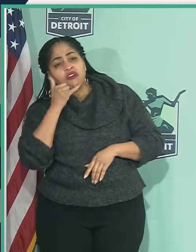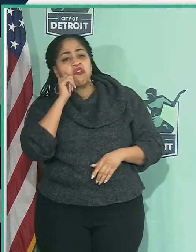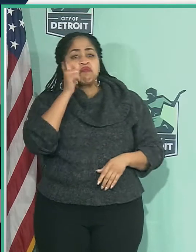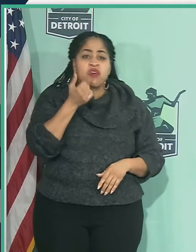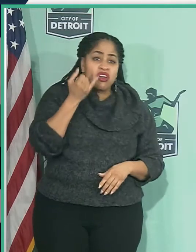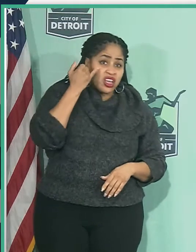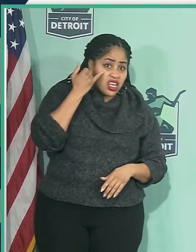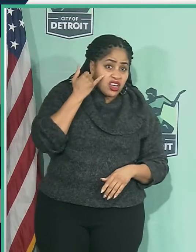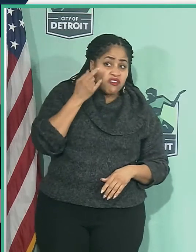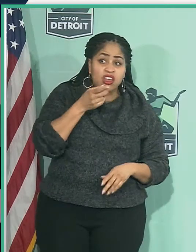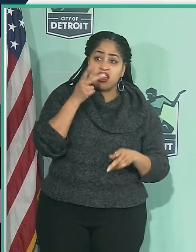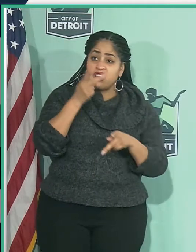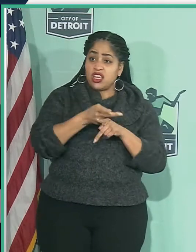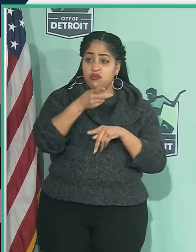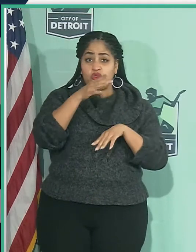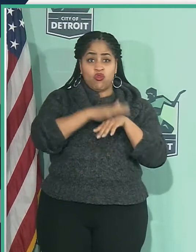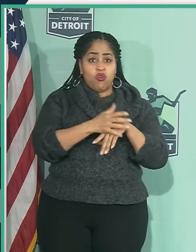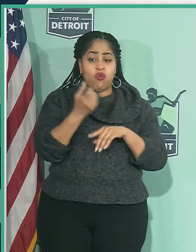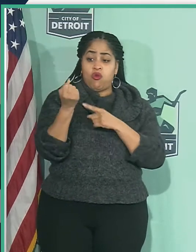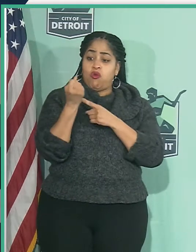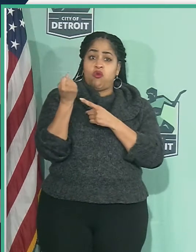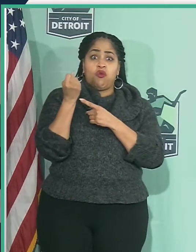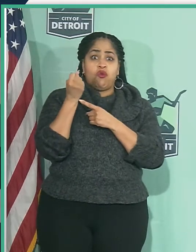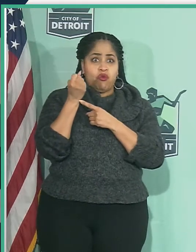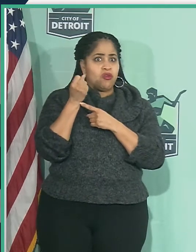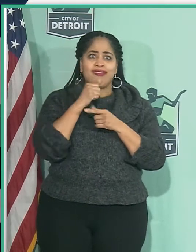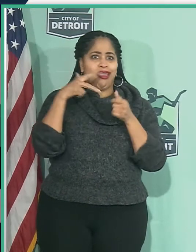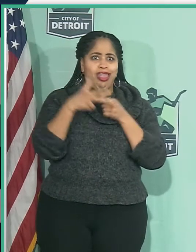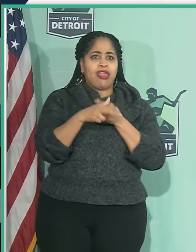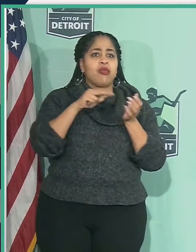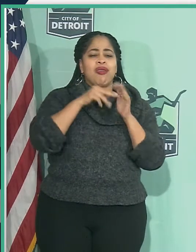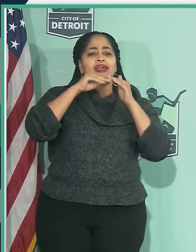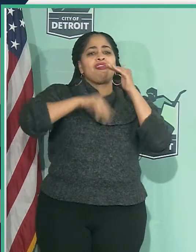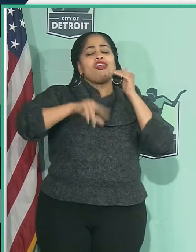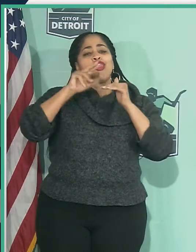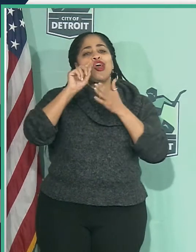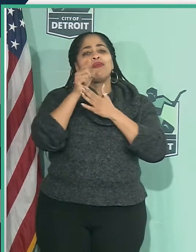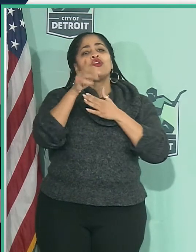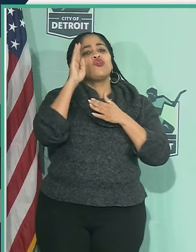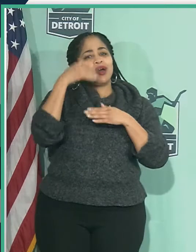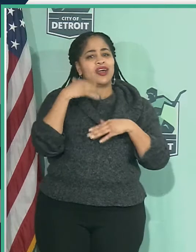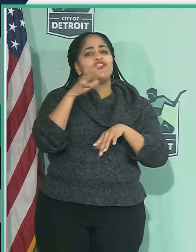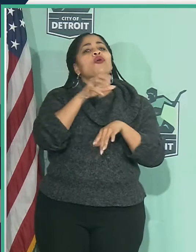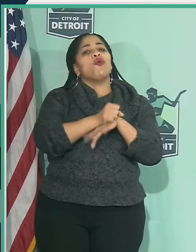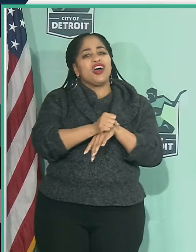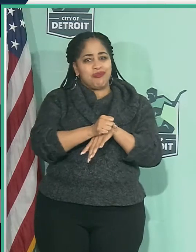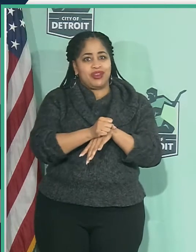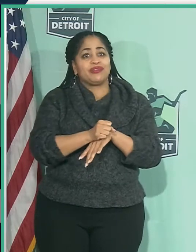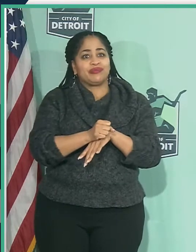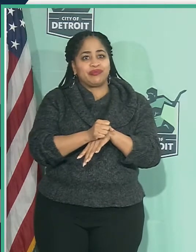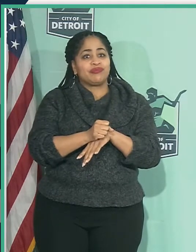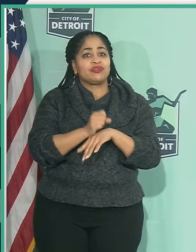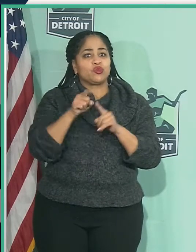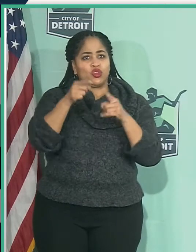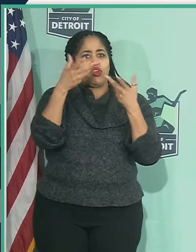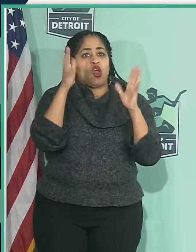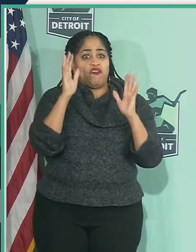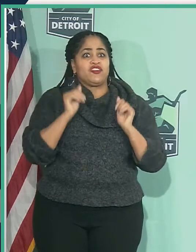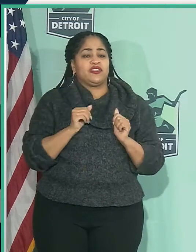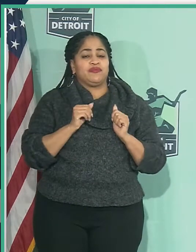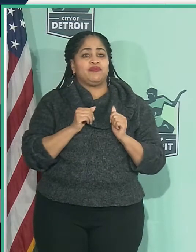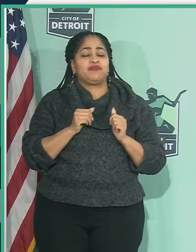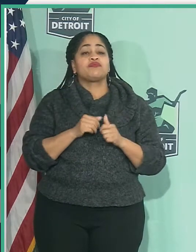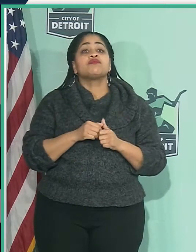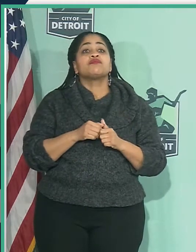If they do keep you on the line, it means it's less than 30 minutes. And you're going to have an appointment when you get off.